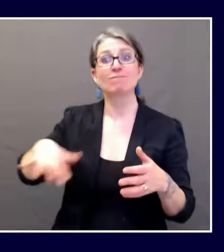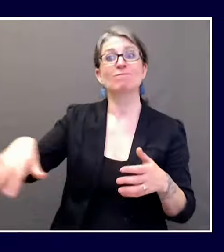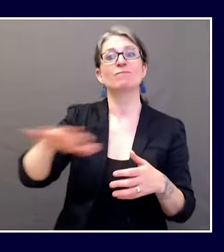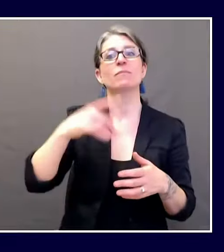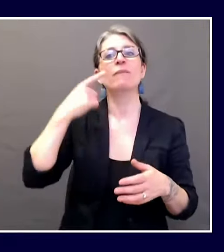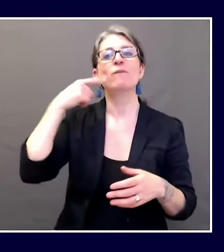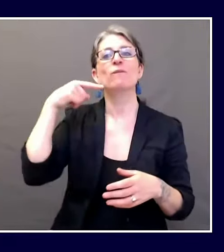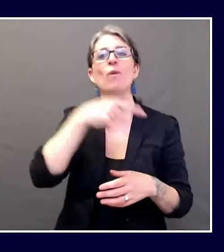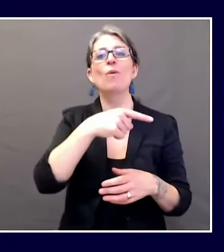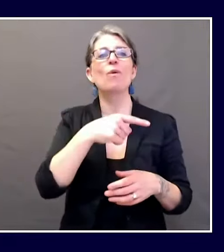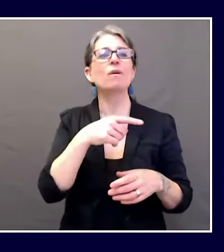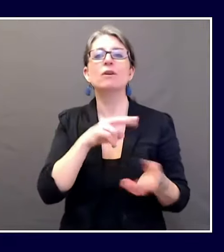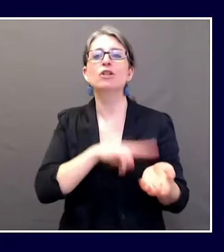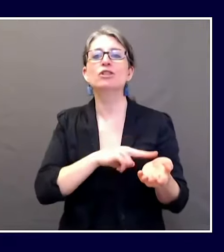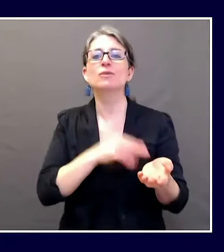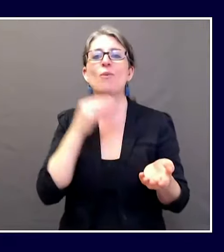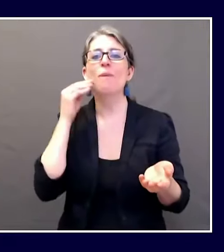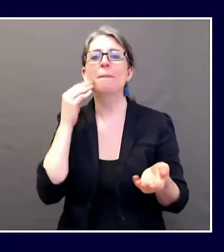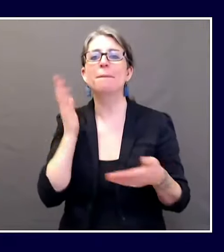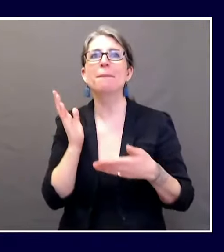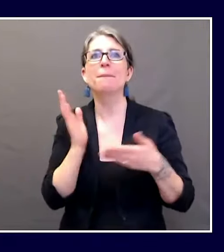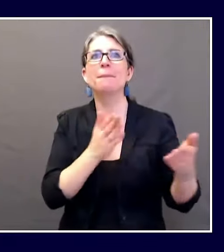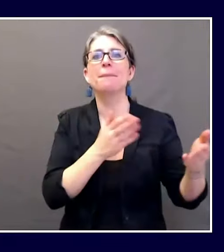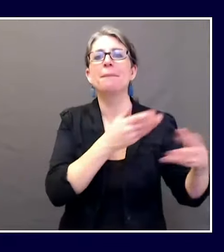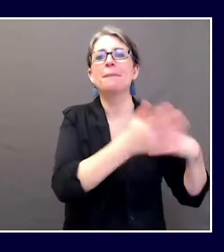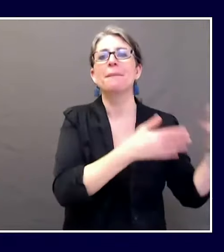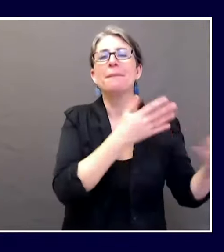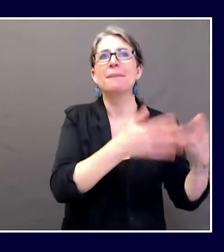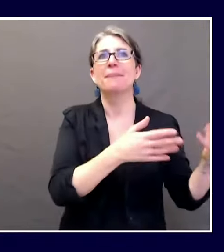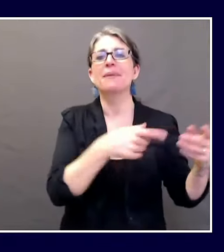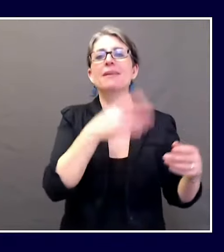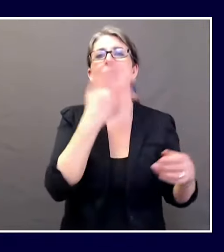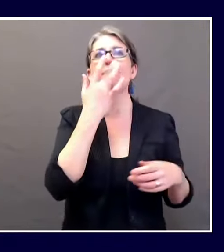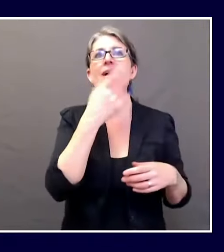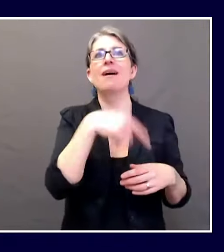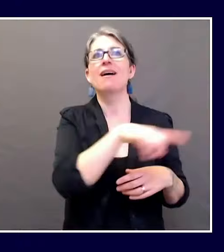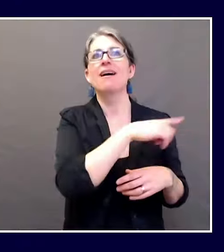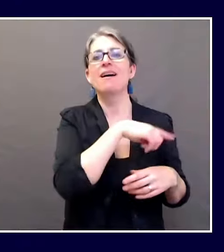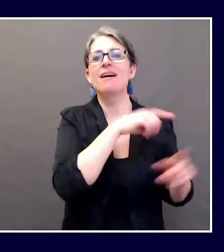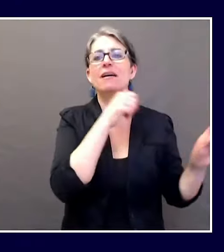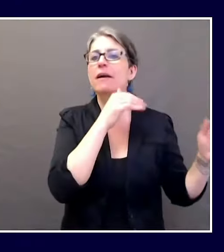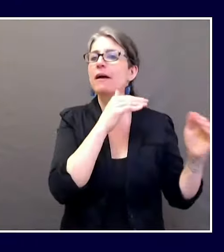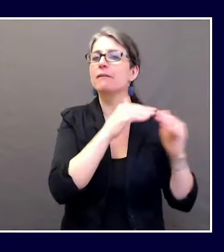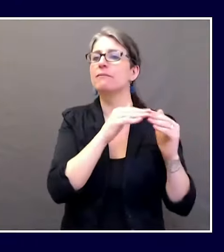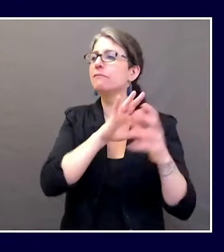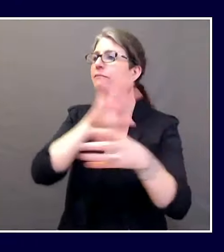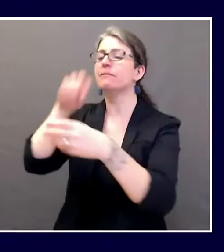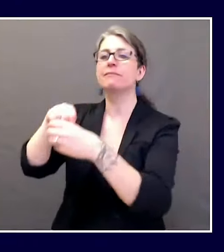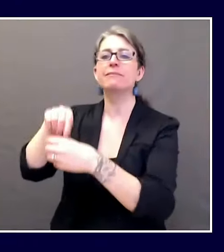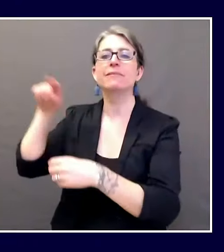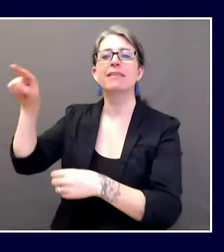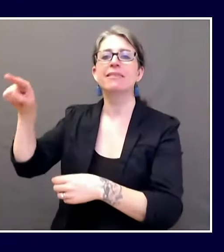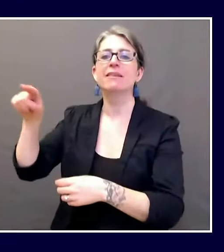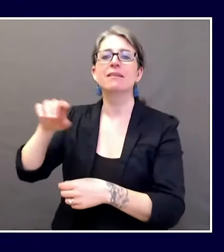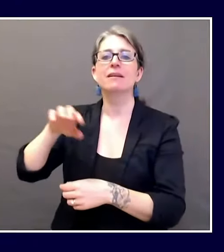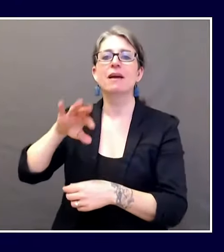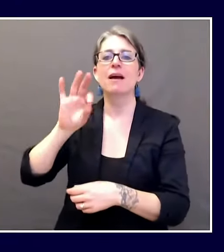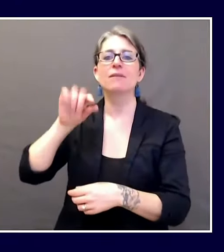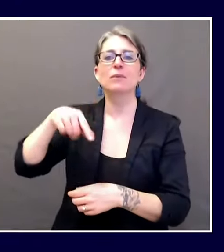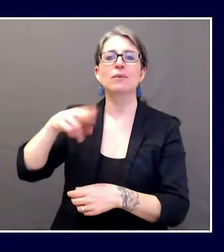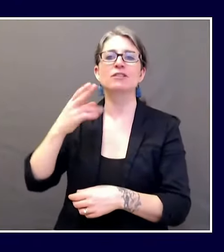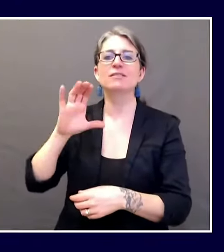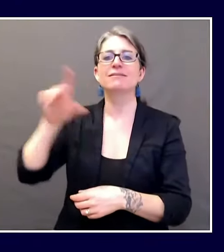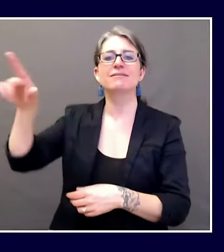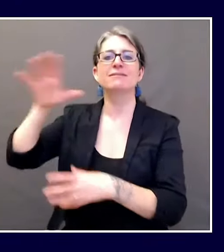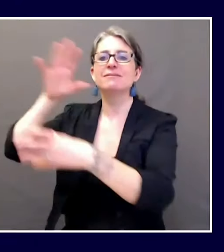the retail pharmacy program, group homes of different types, things of that nature. And we had made allocations of vaccine to them. We've